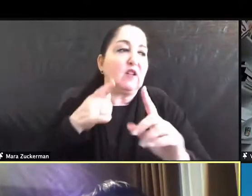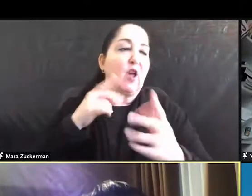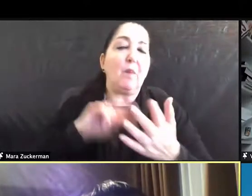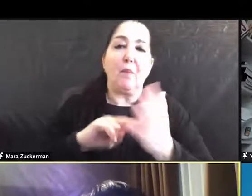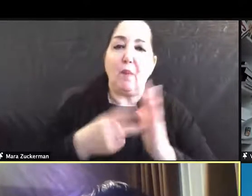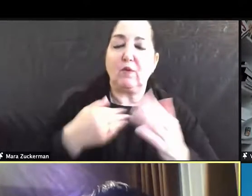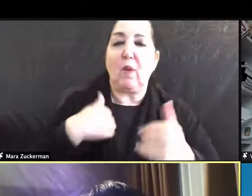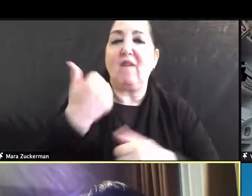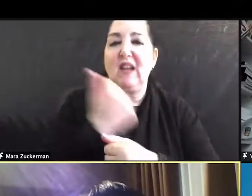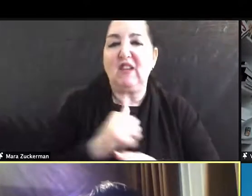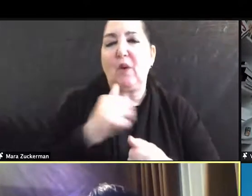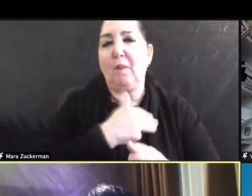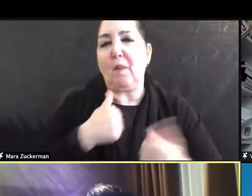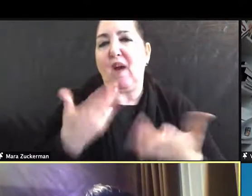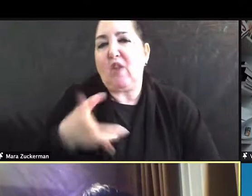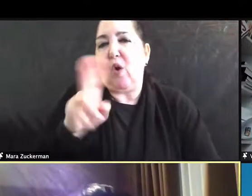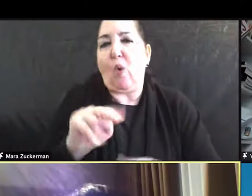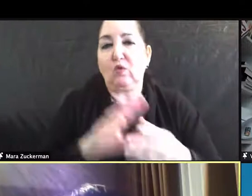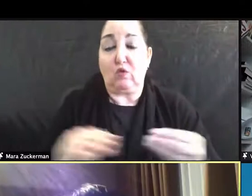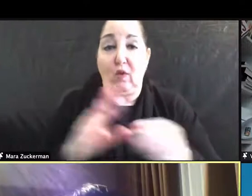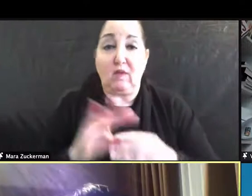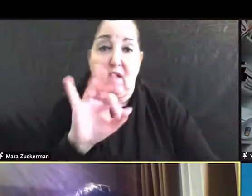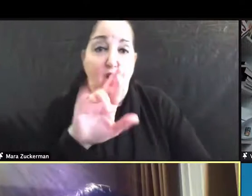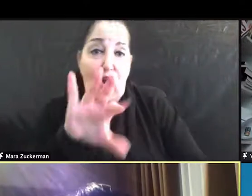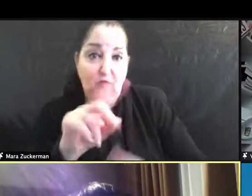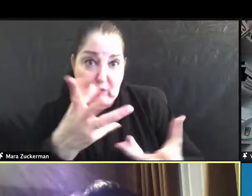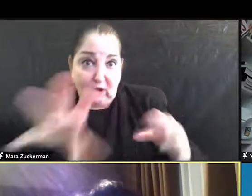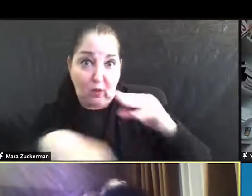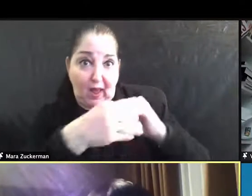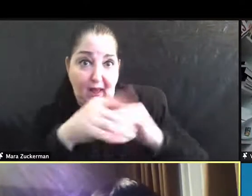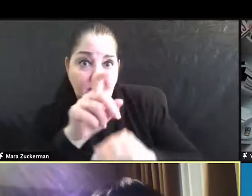have their own stories. And I think Farid, you wanna add to that?